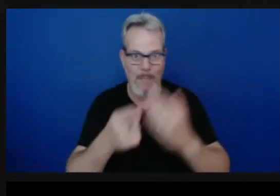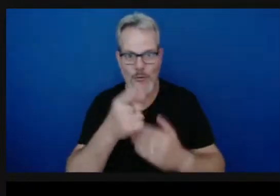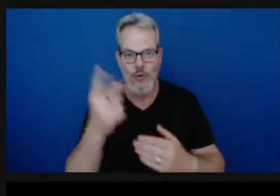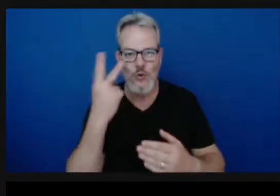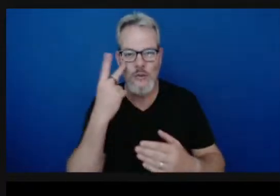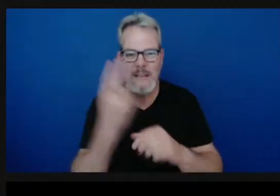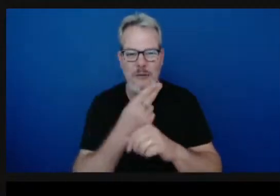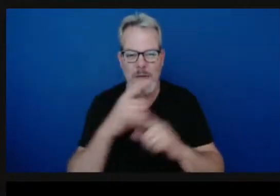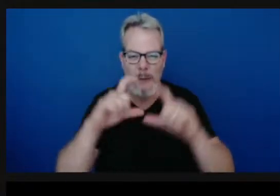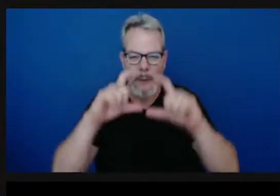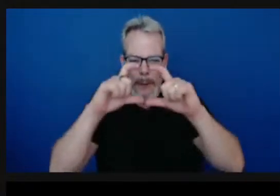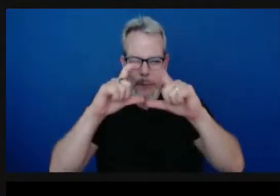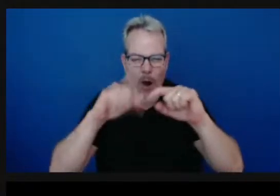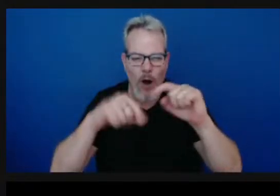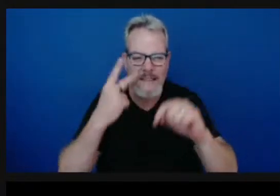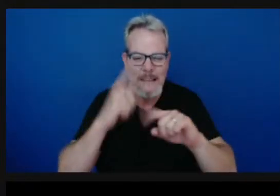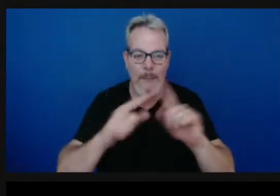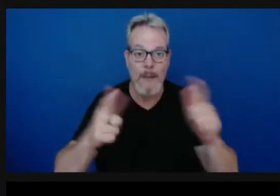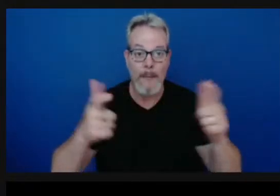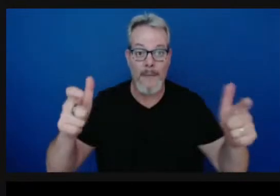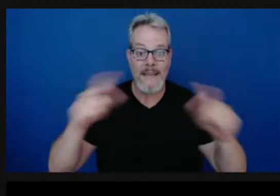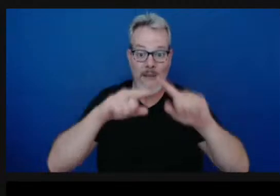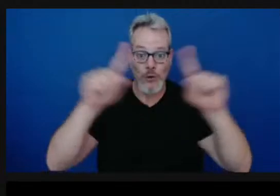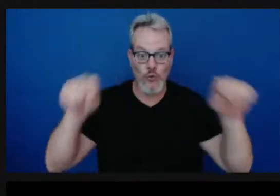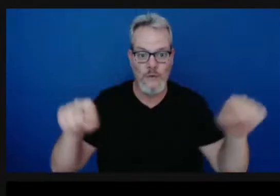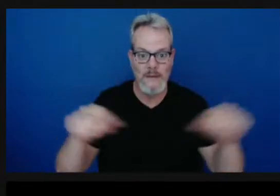zoom it in some more to make it more obvious right there in the middle.